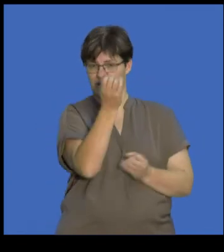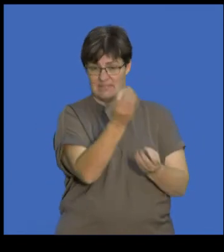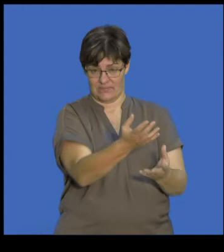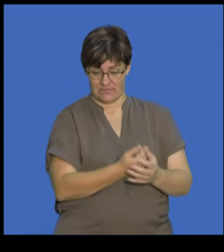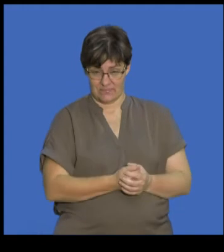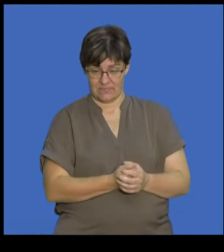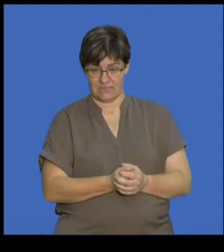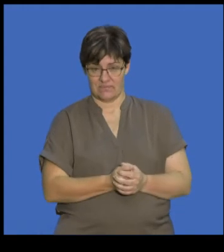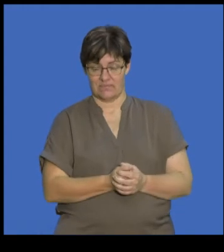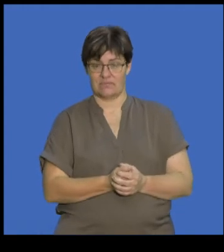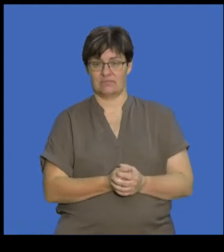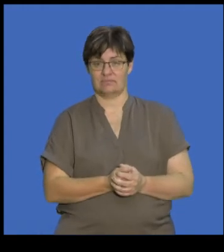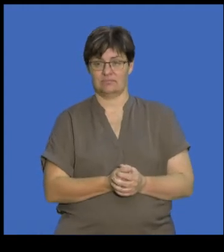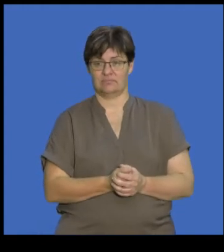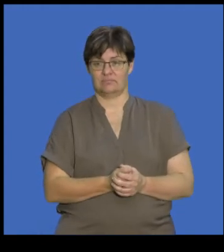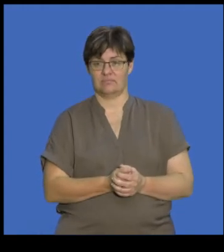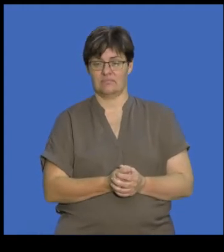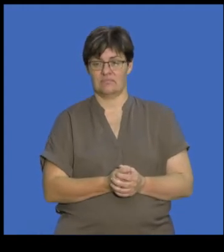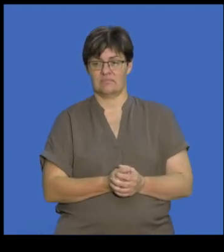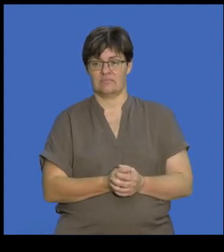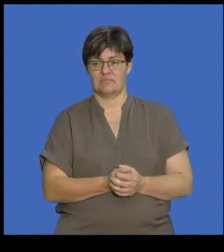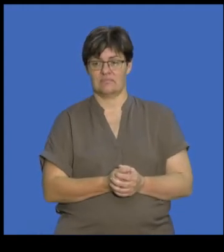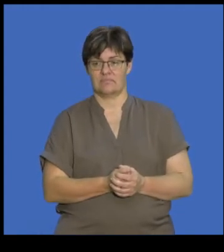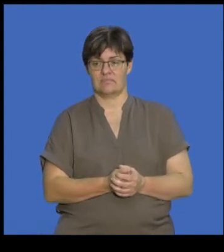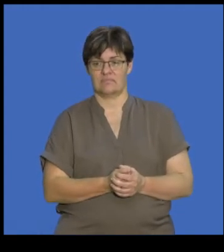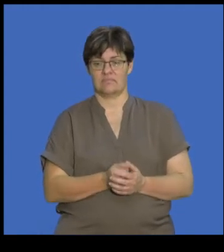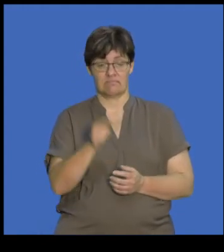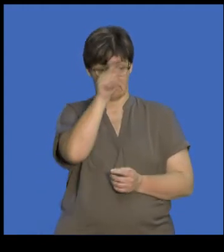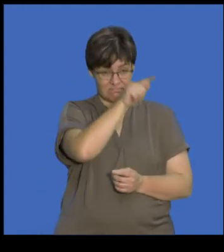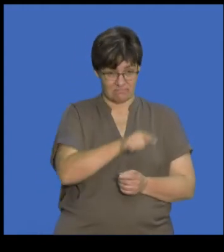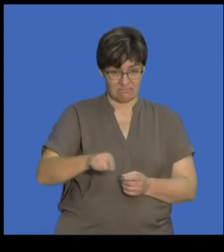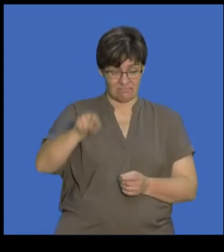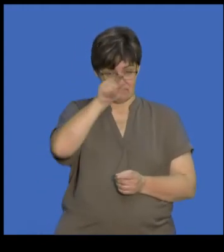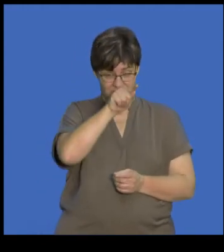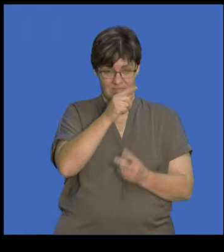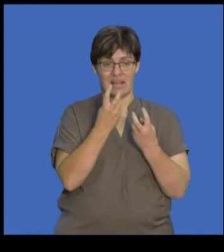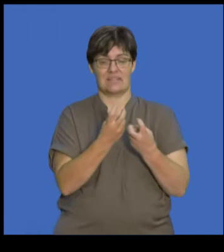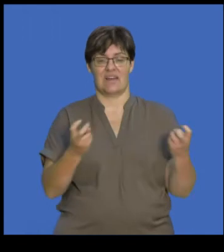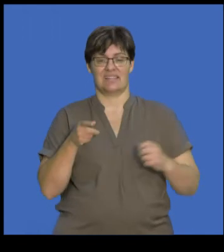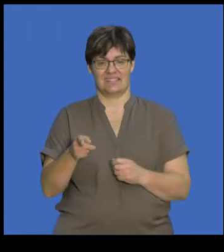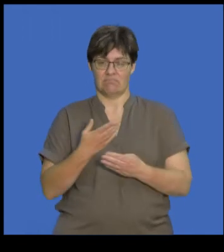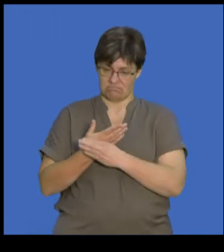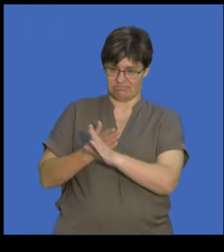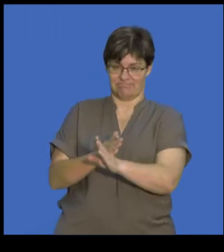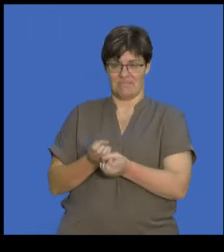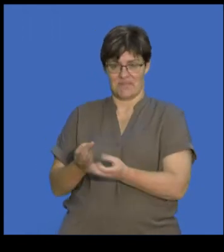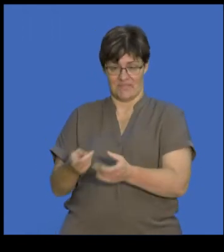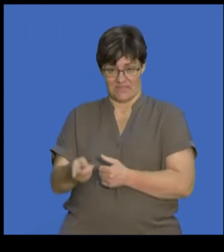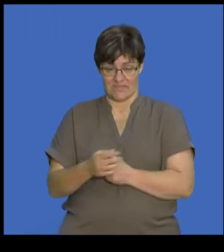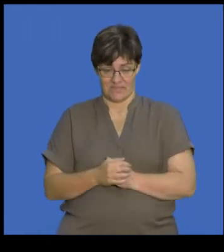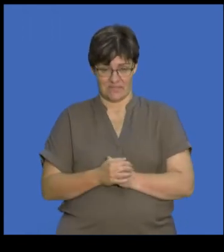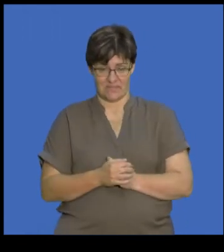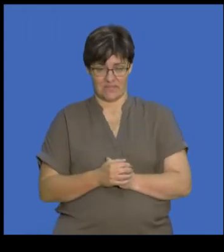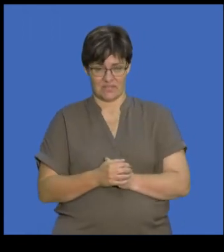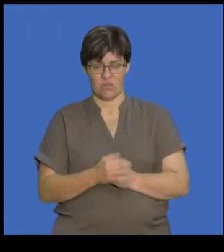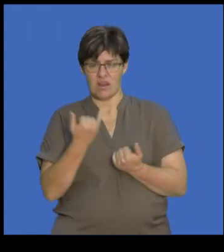that, right, this is actually the device that offers resistance. So we are mainly